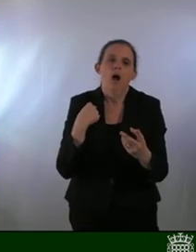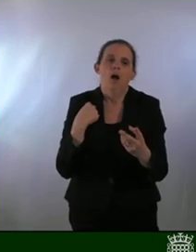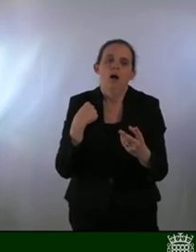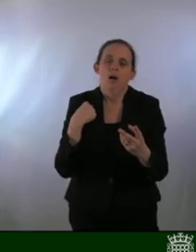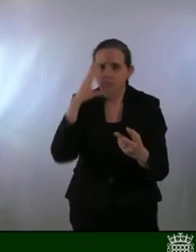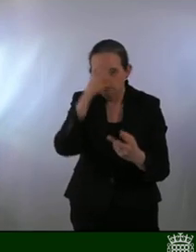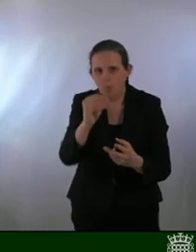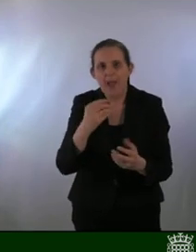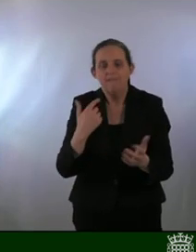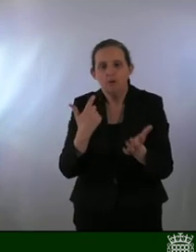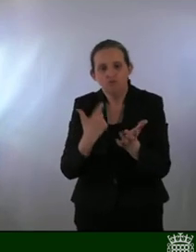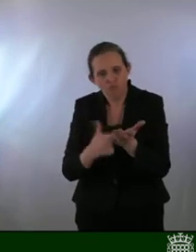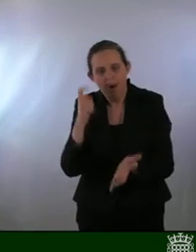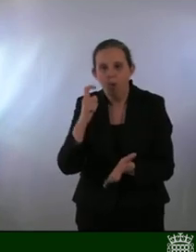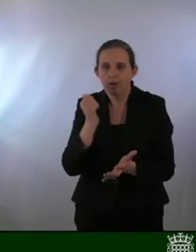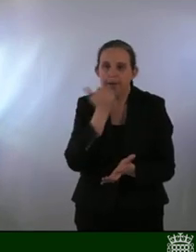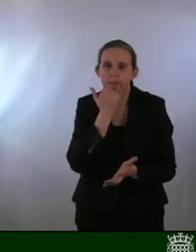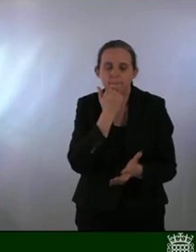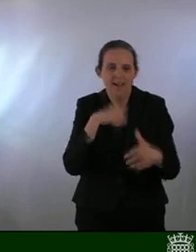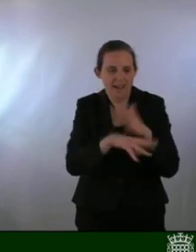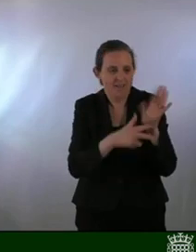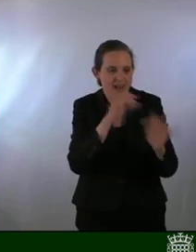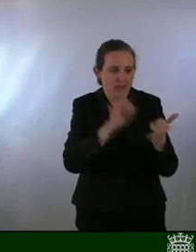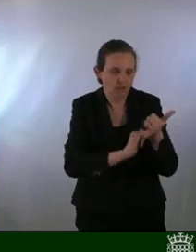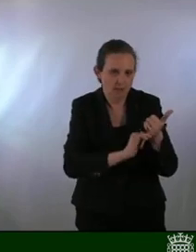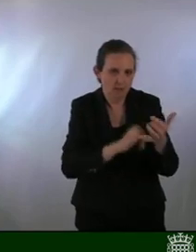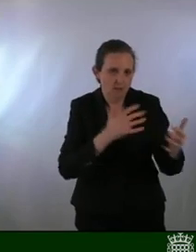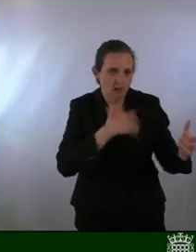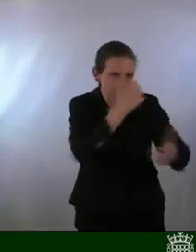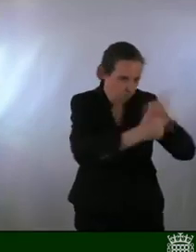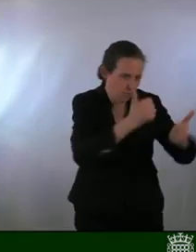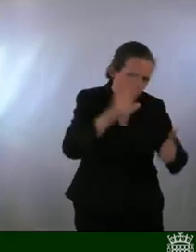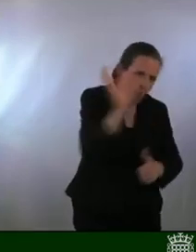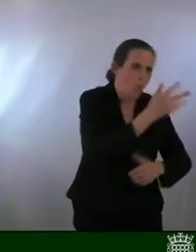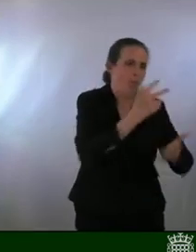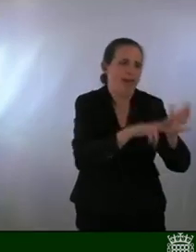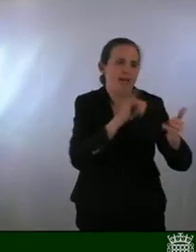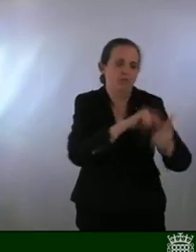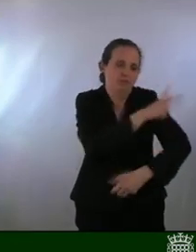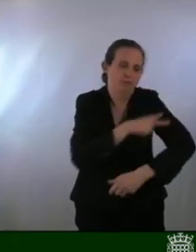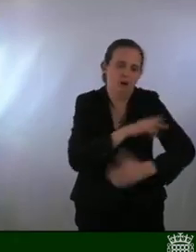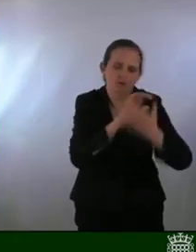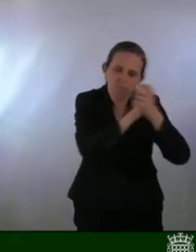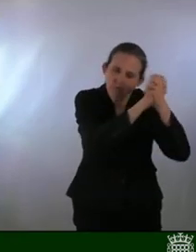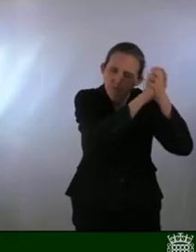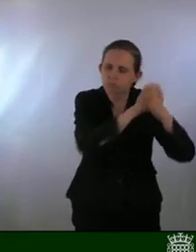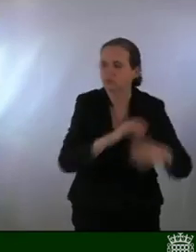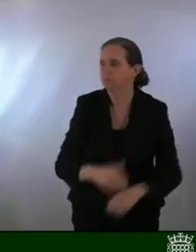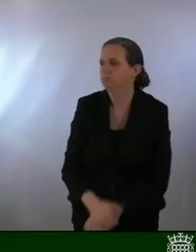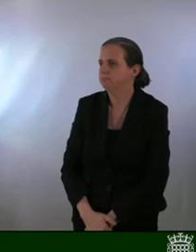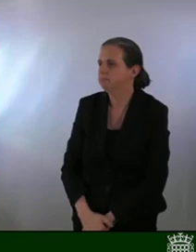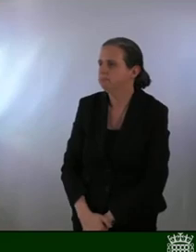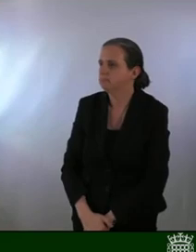a record number of people in our NHS, and I pay tribute to each and every one of them. Bob Shealy.